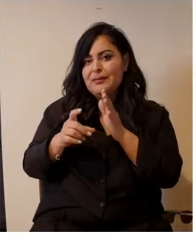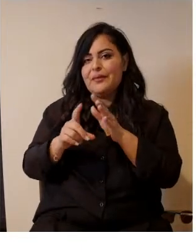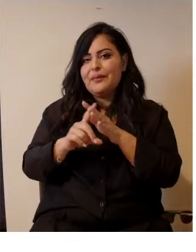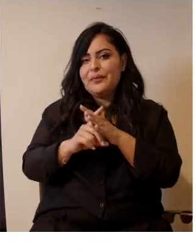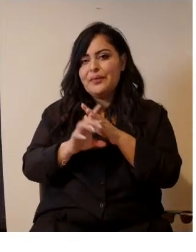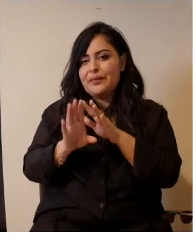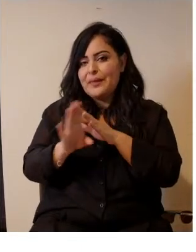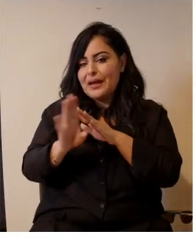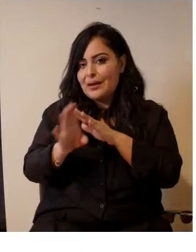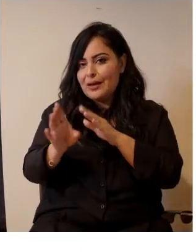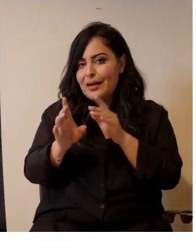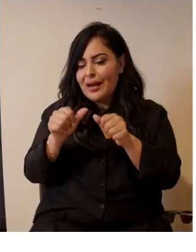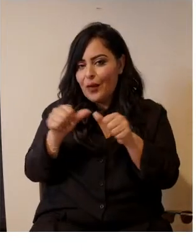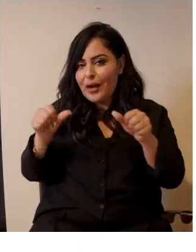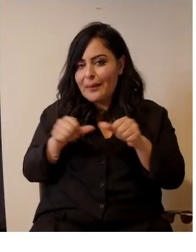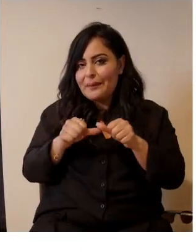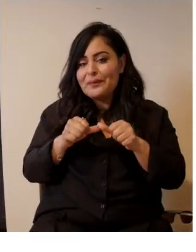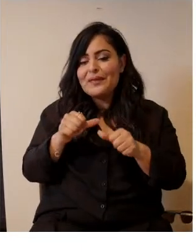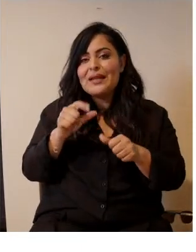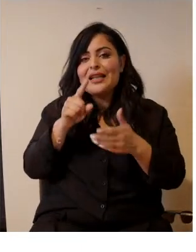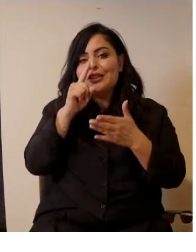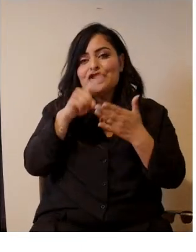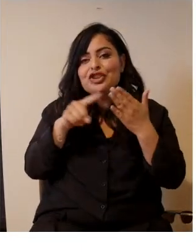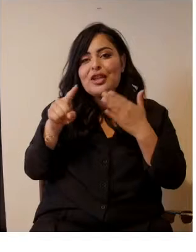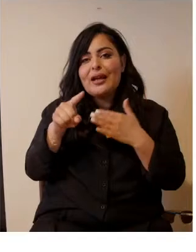The best way of doing it is going on